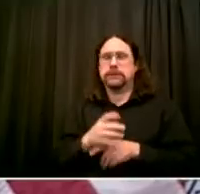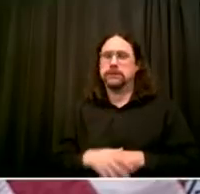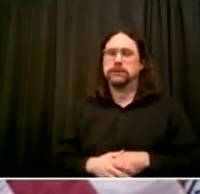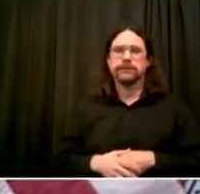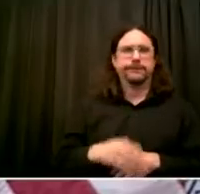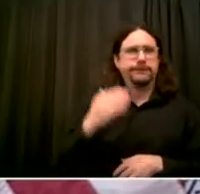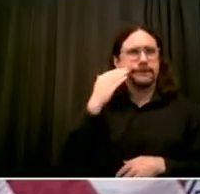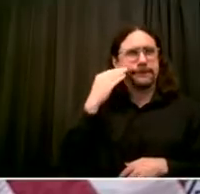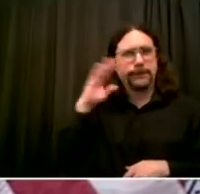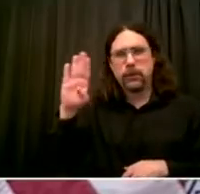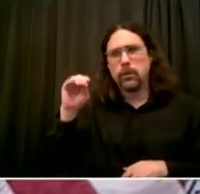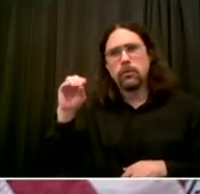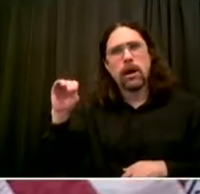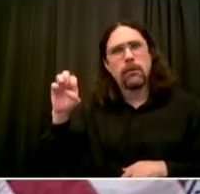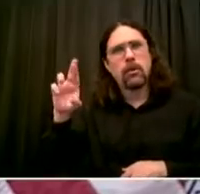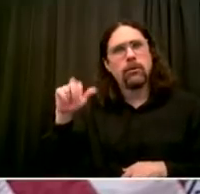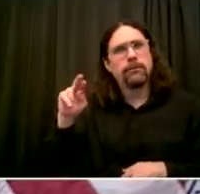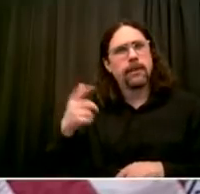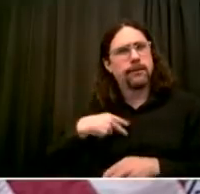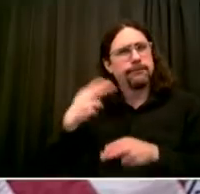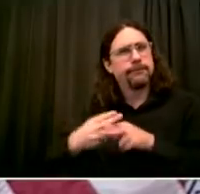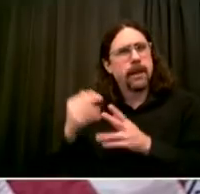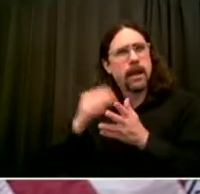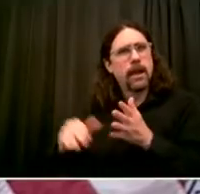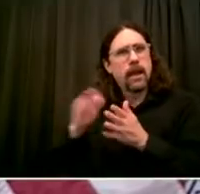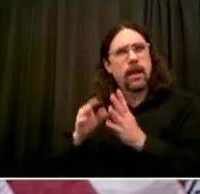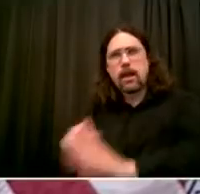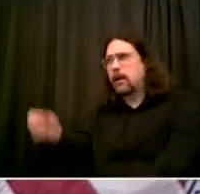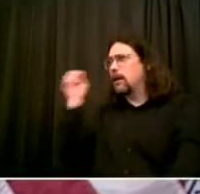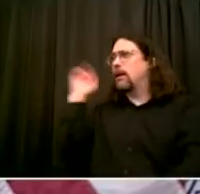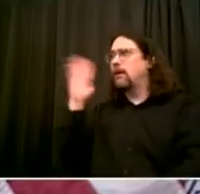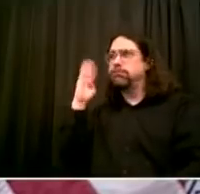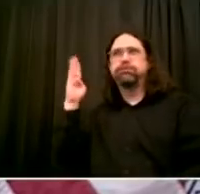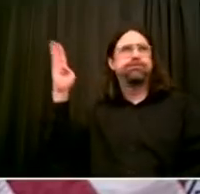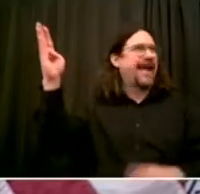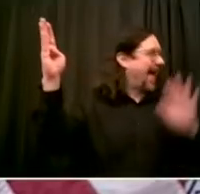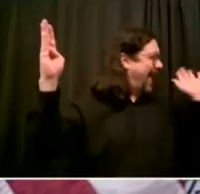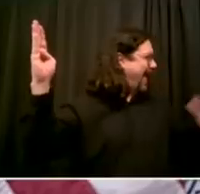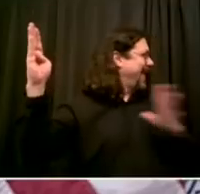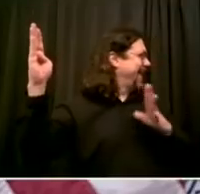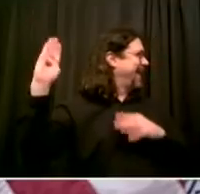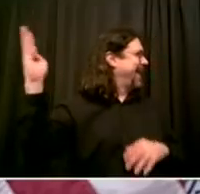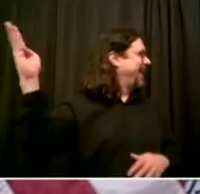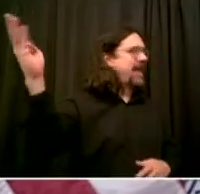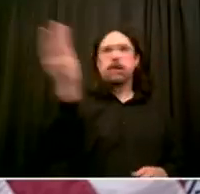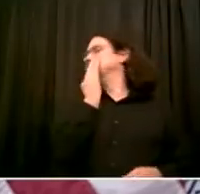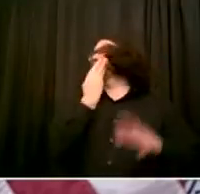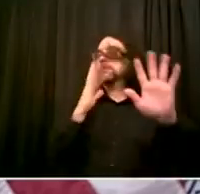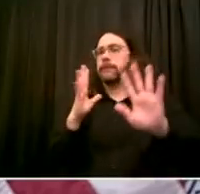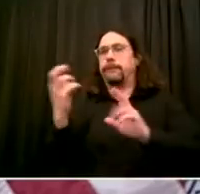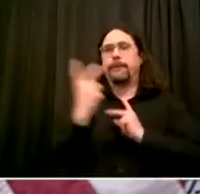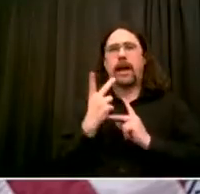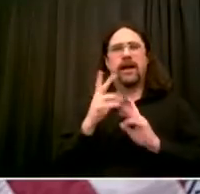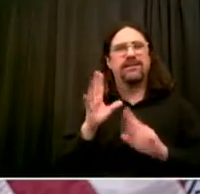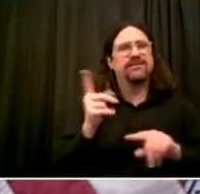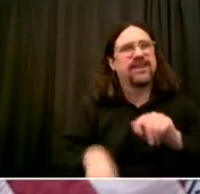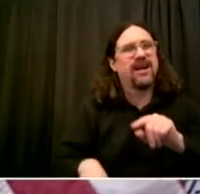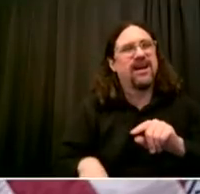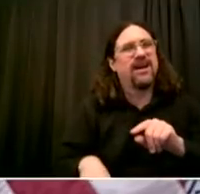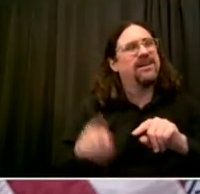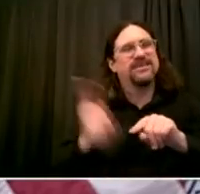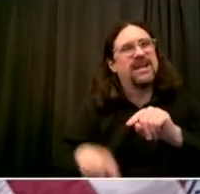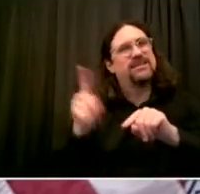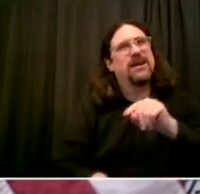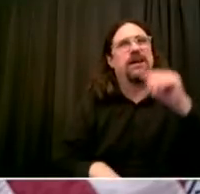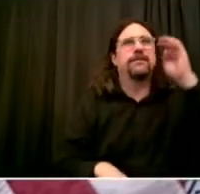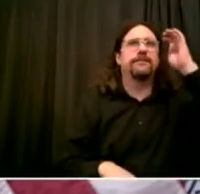us. The open streets is a great example. I did not think it made sense when we didn't have enough NYPD officers and all of our city